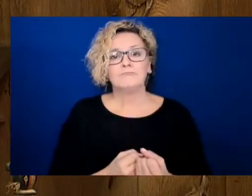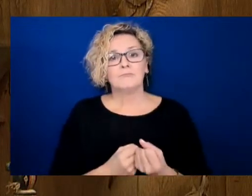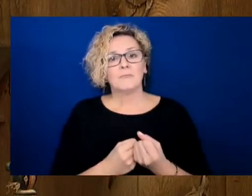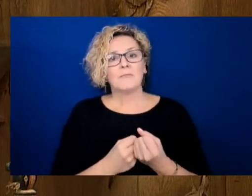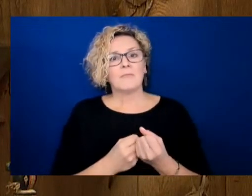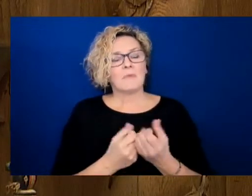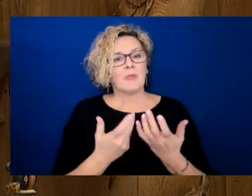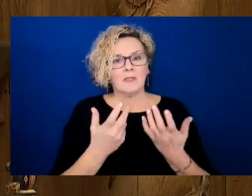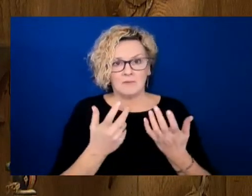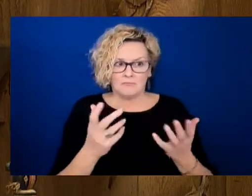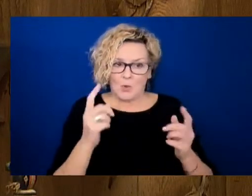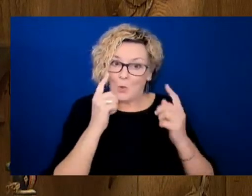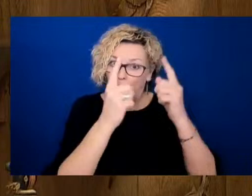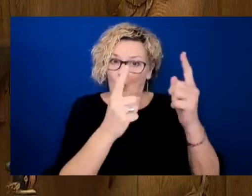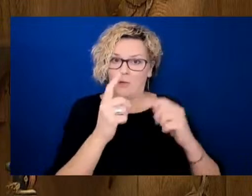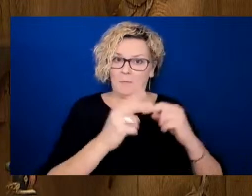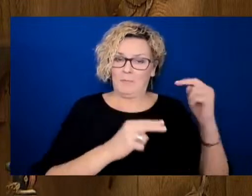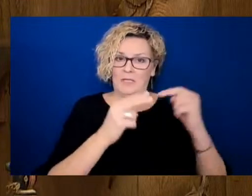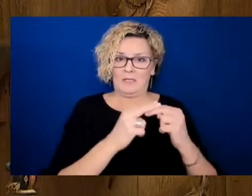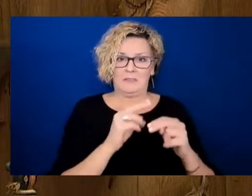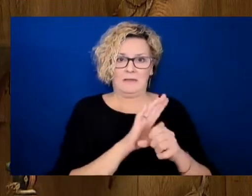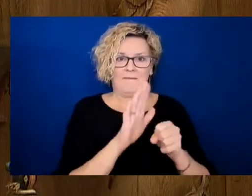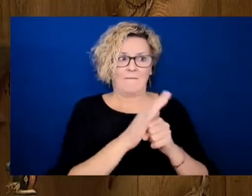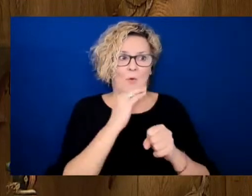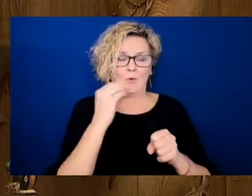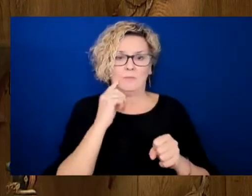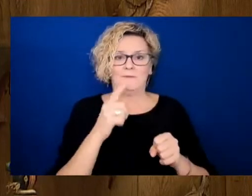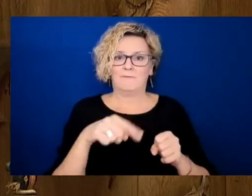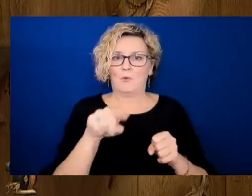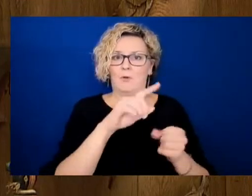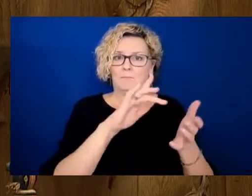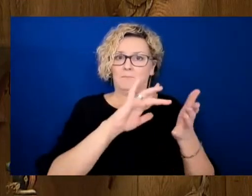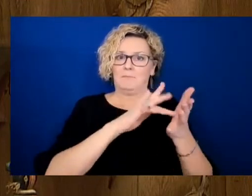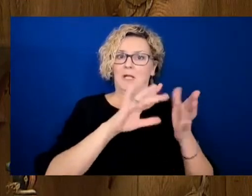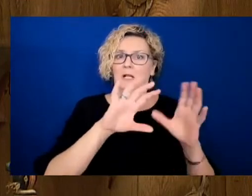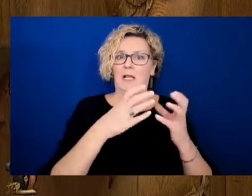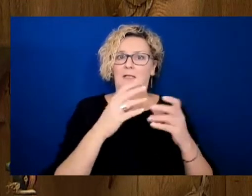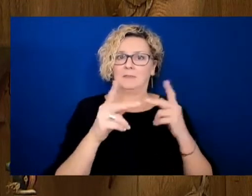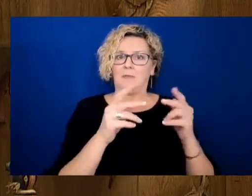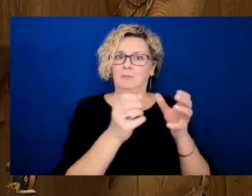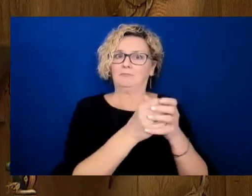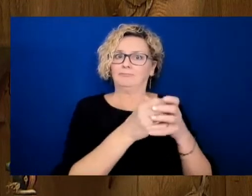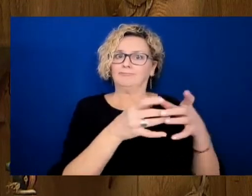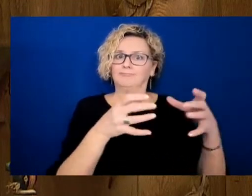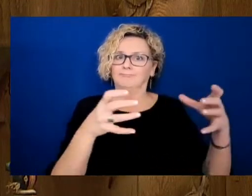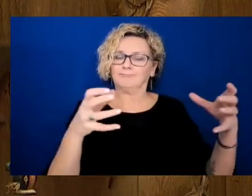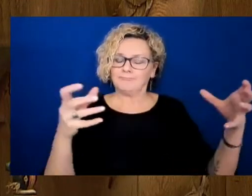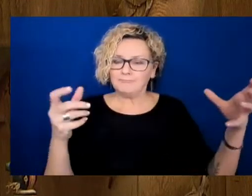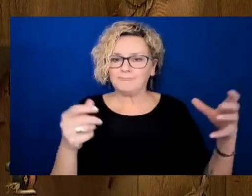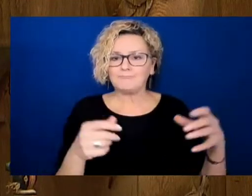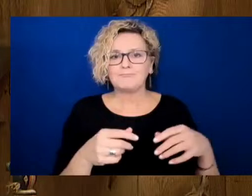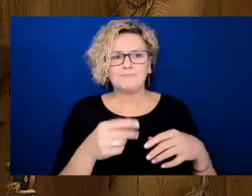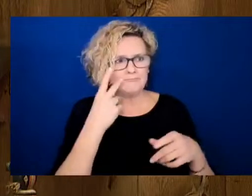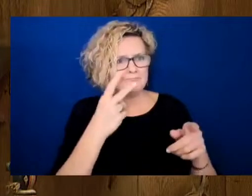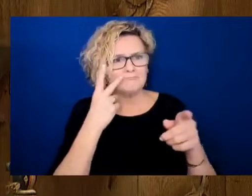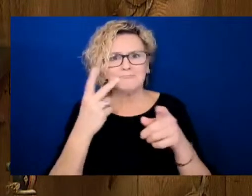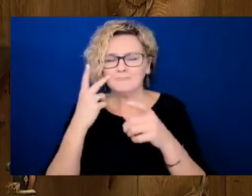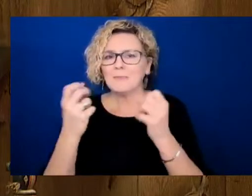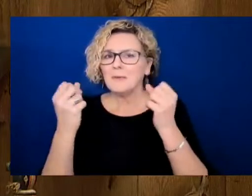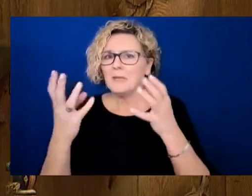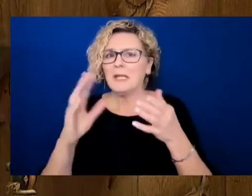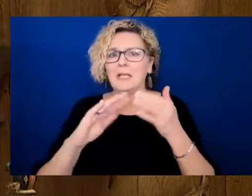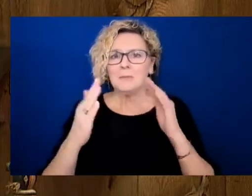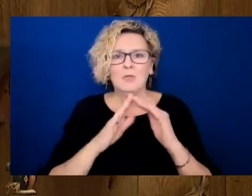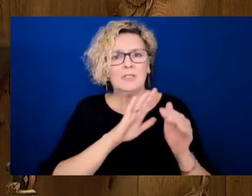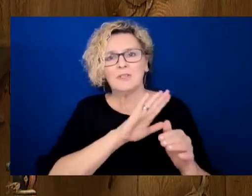middle class. Prefabricated homes with a choice of standard plans appeared in communities all across the country.